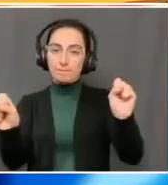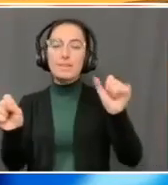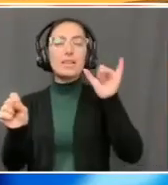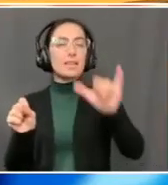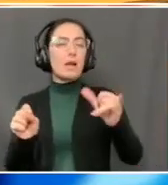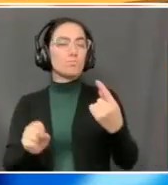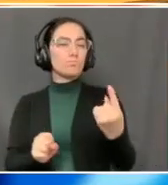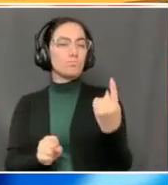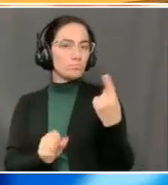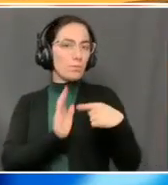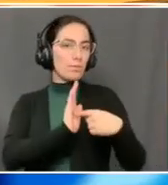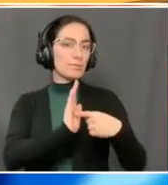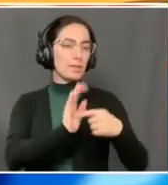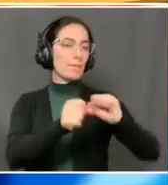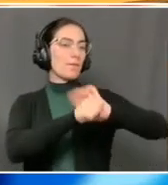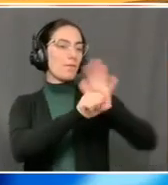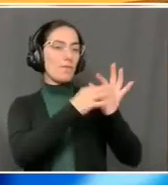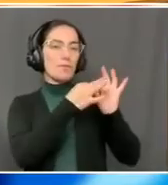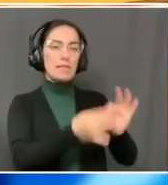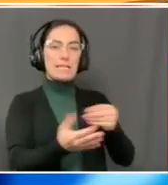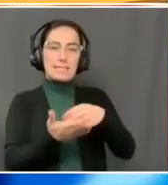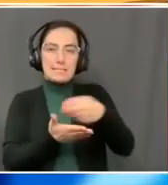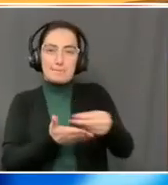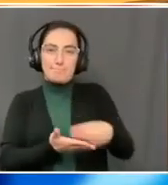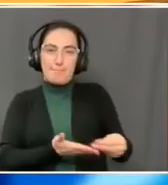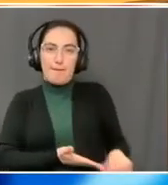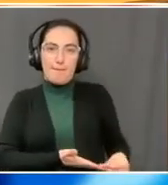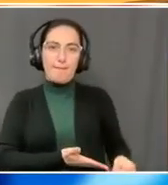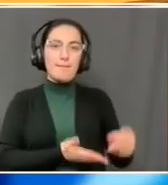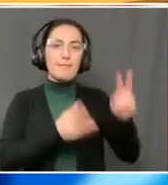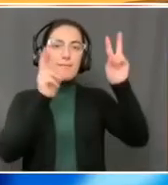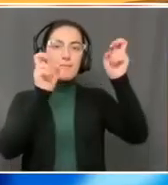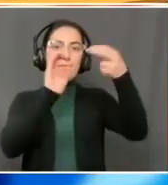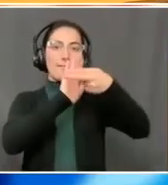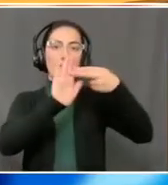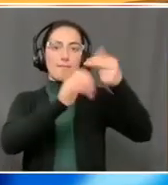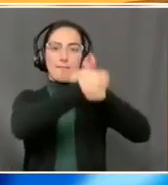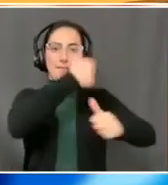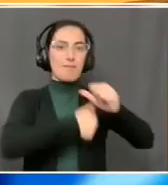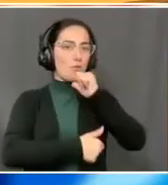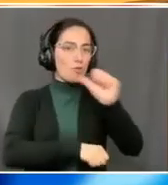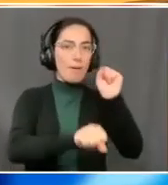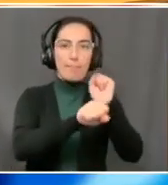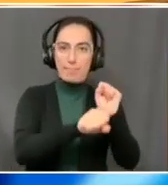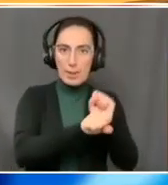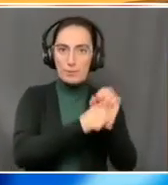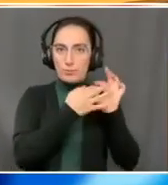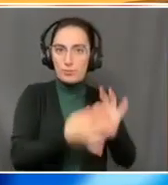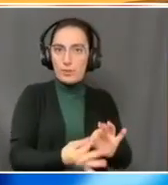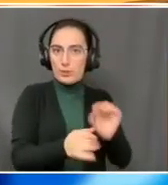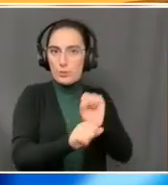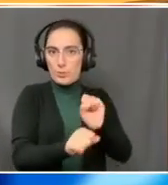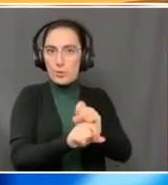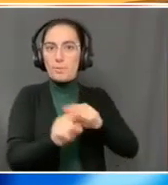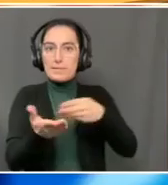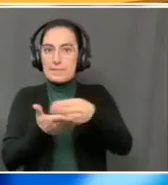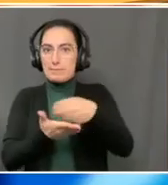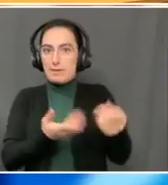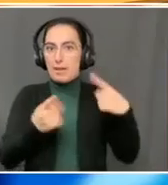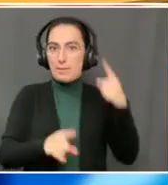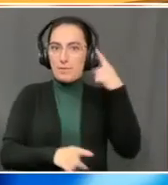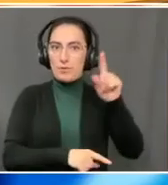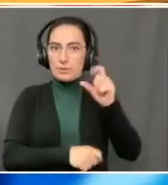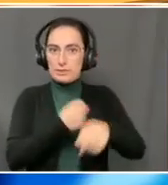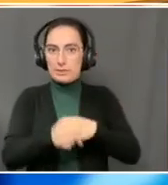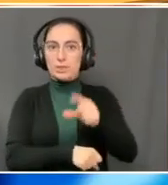the COVID-related spending in non-labor that contributed to that substantial percentage in 21-22.